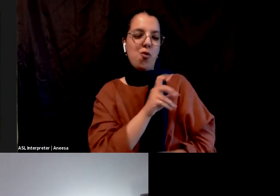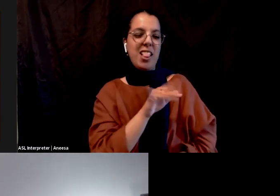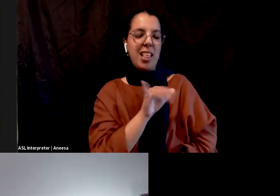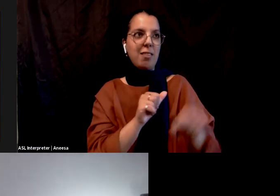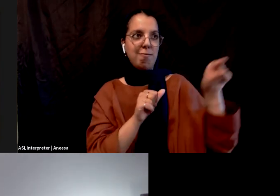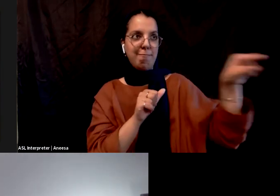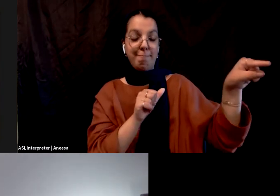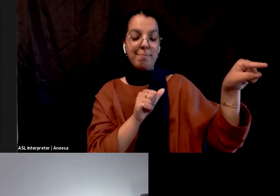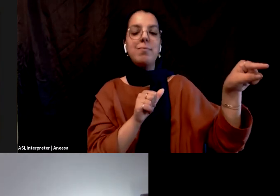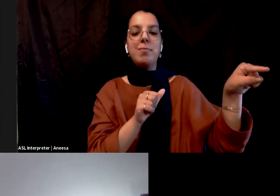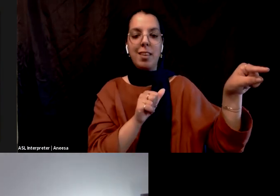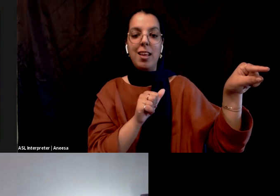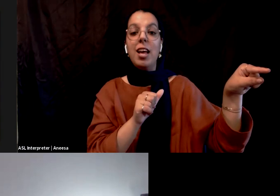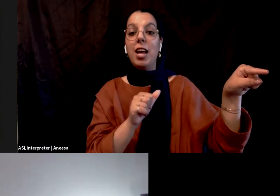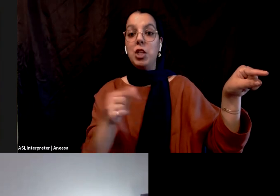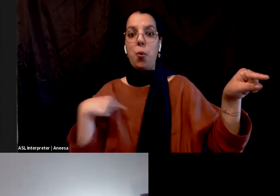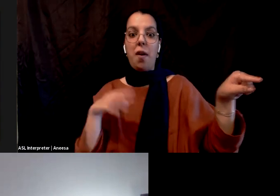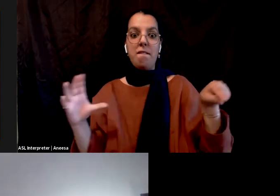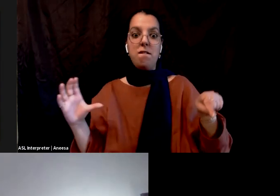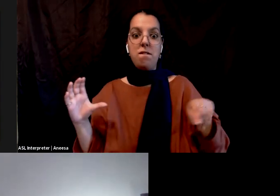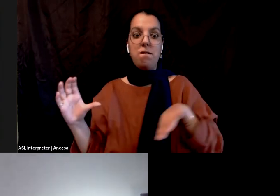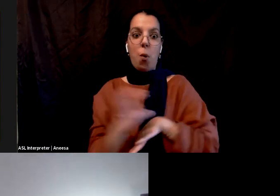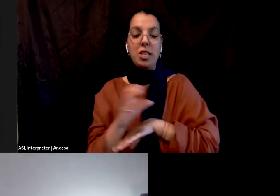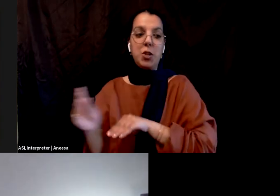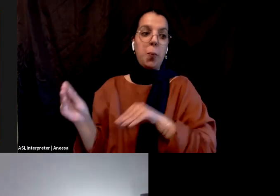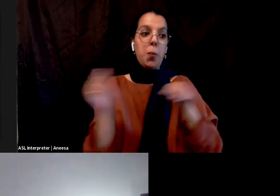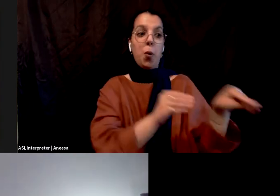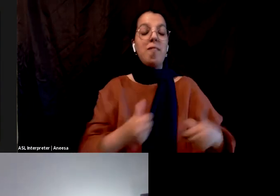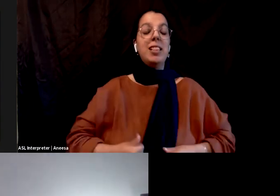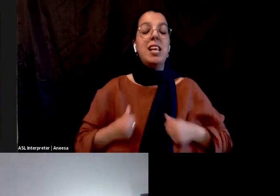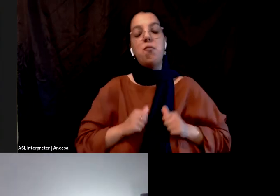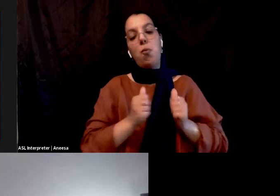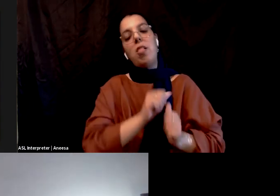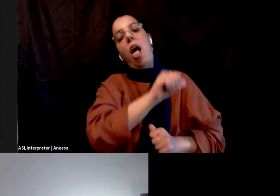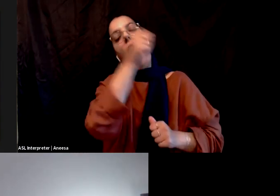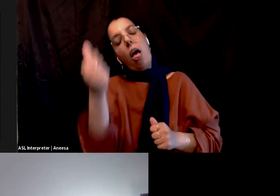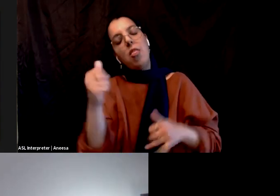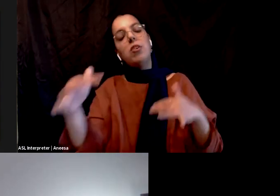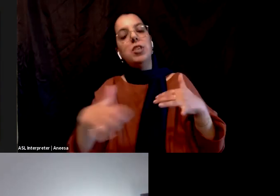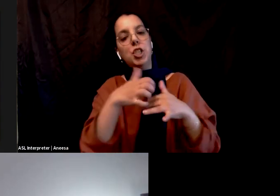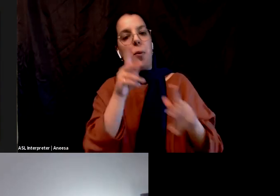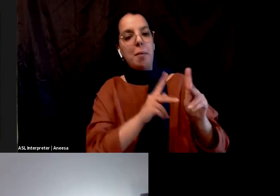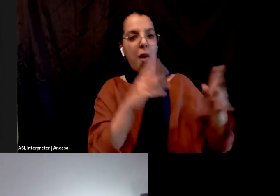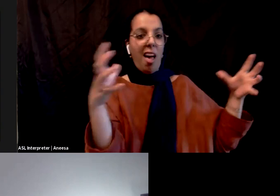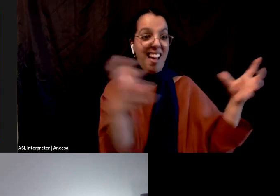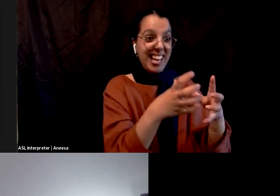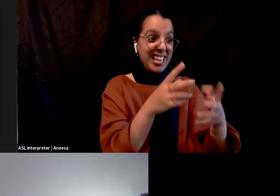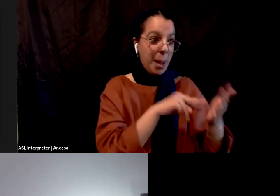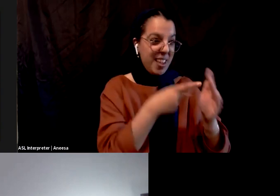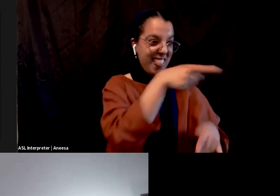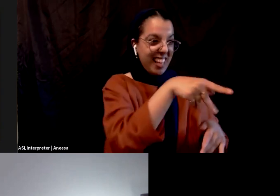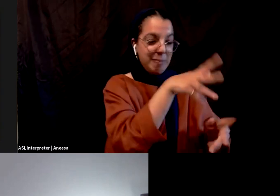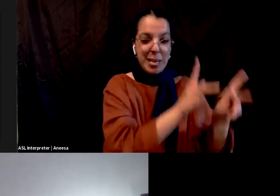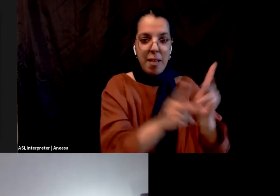and basically put us with another band out there. So of course, resources were pretty scarce and